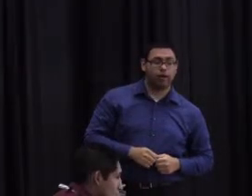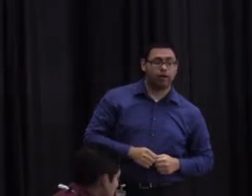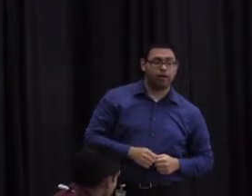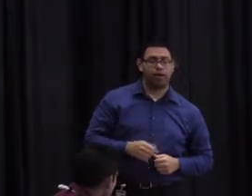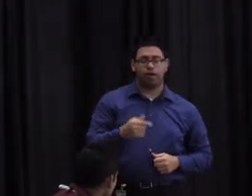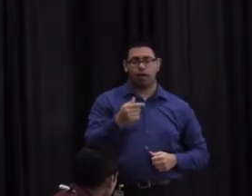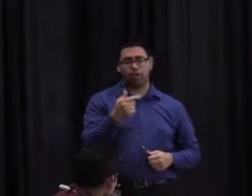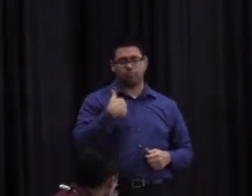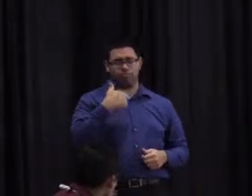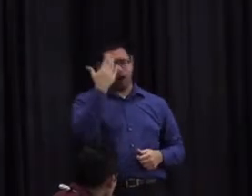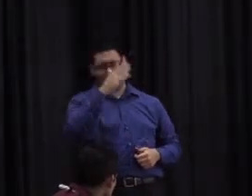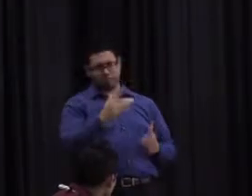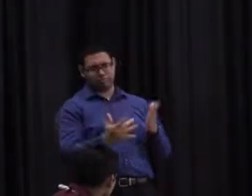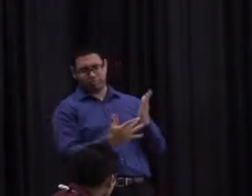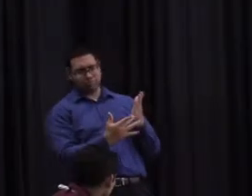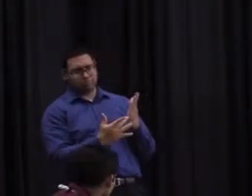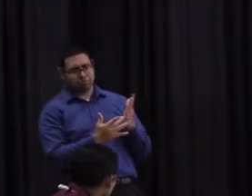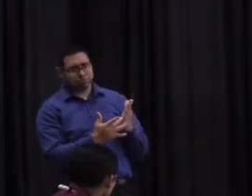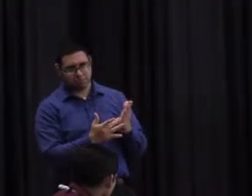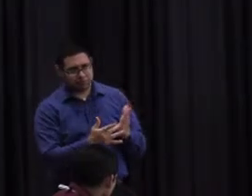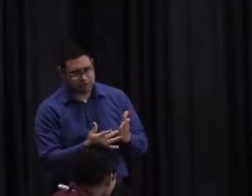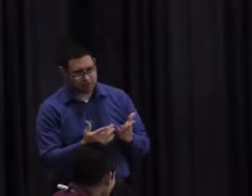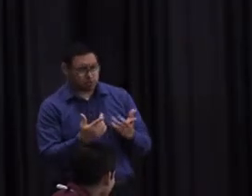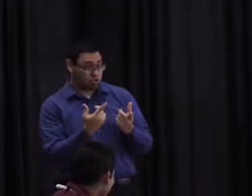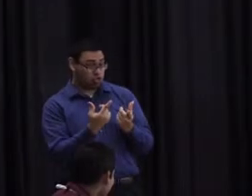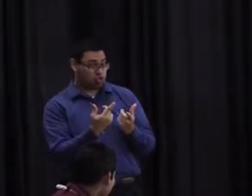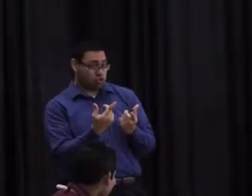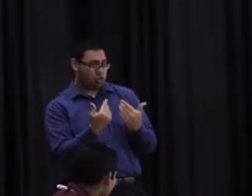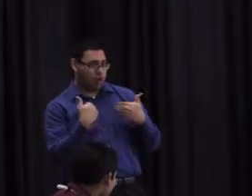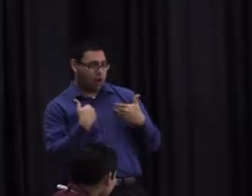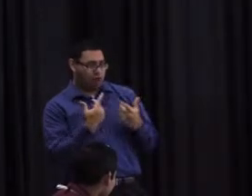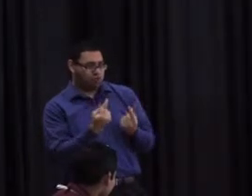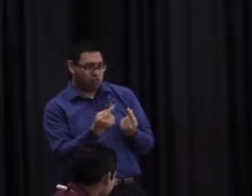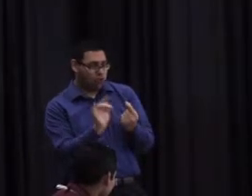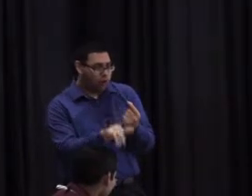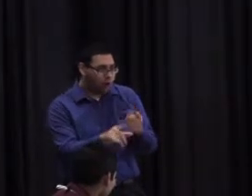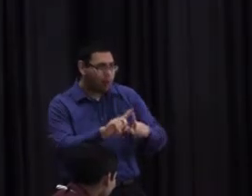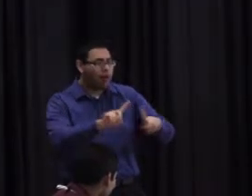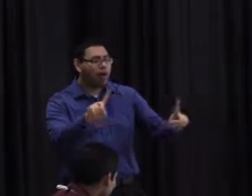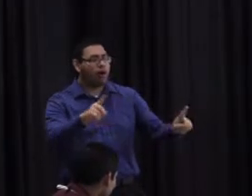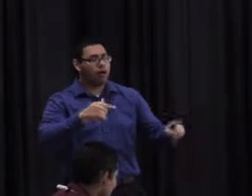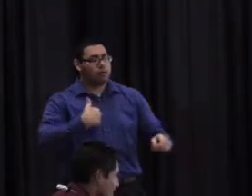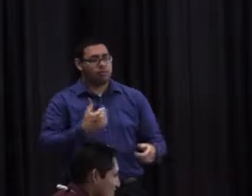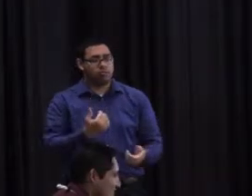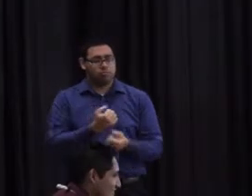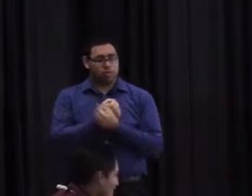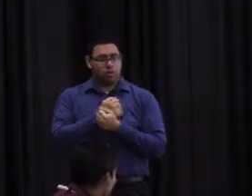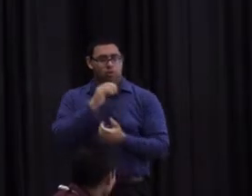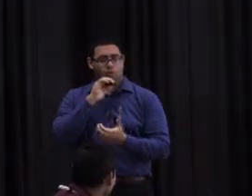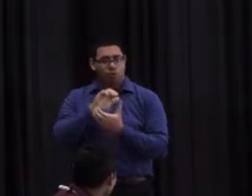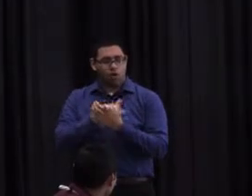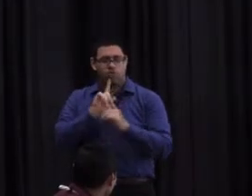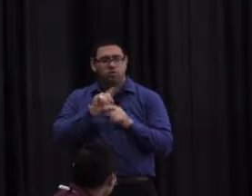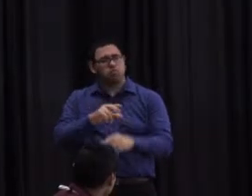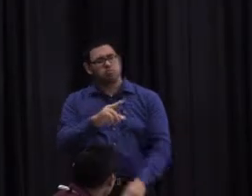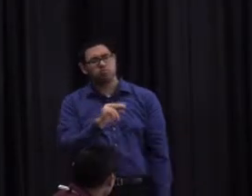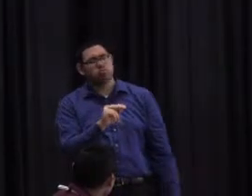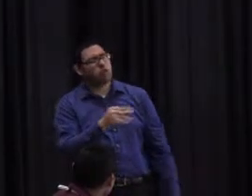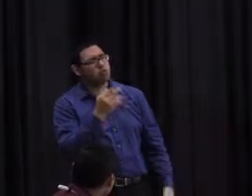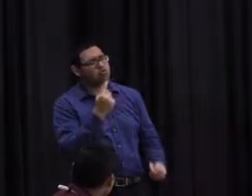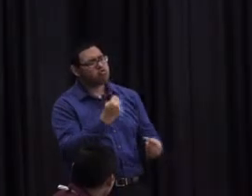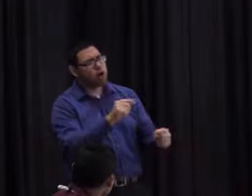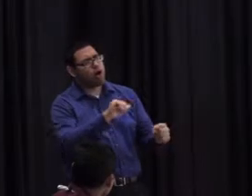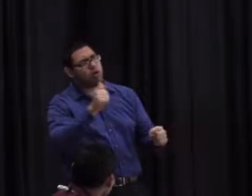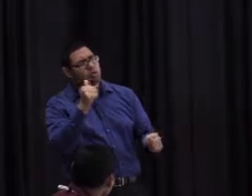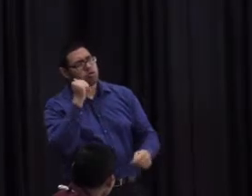Now, I don't know if the technology exists to do that, but I love my wife's answer. She would say, no, we're going to try